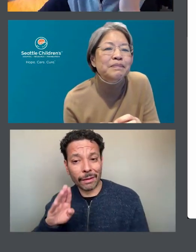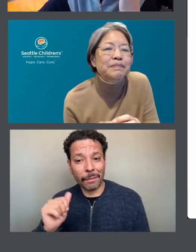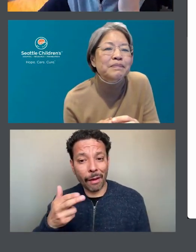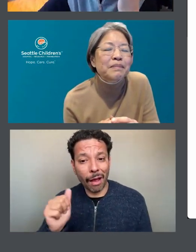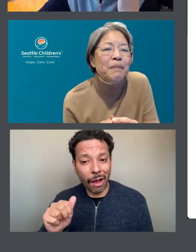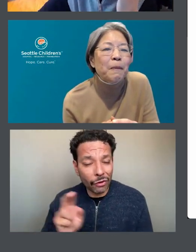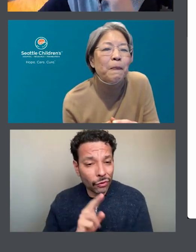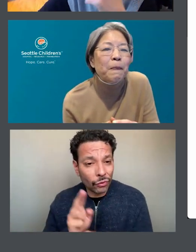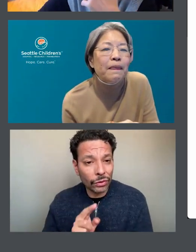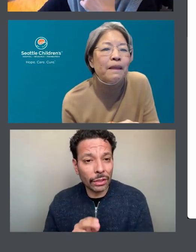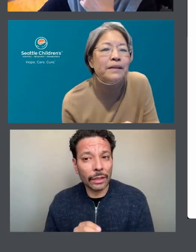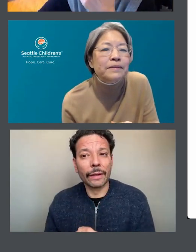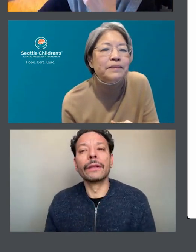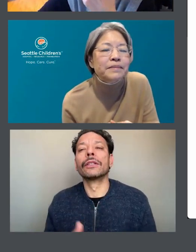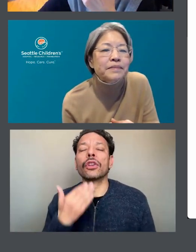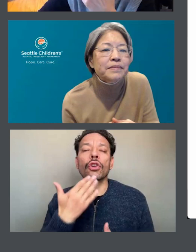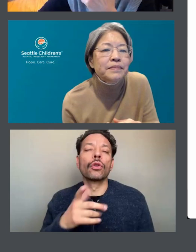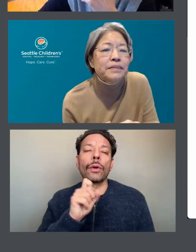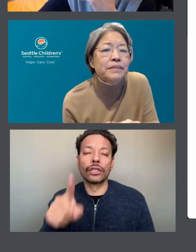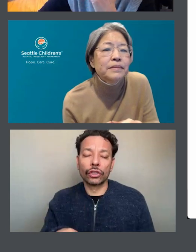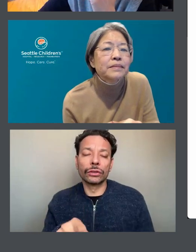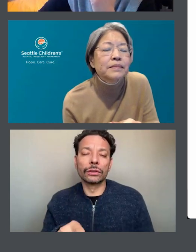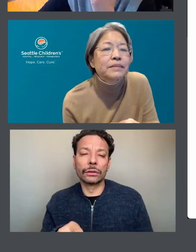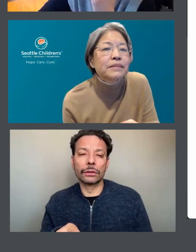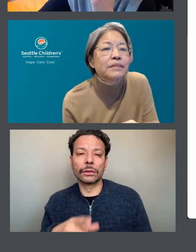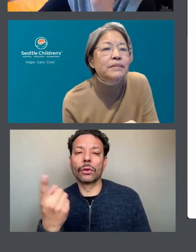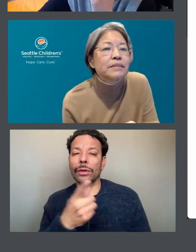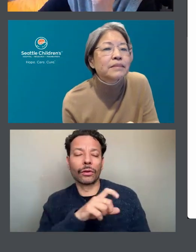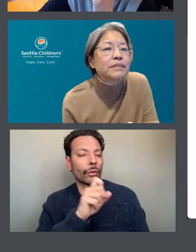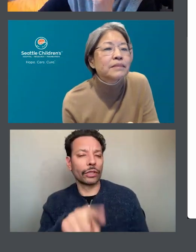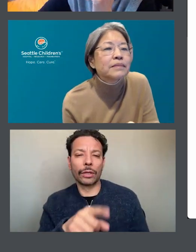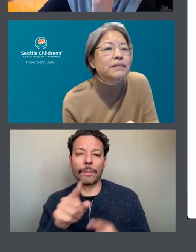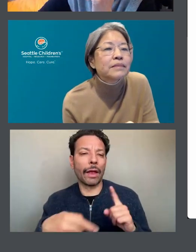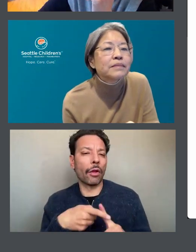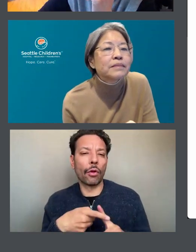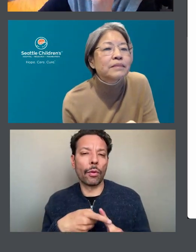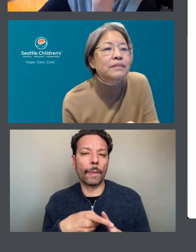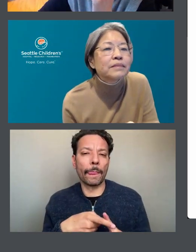So it's a good question. There's always been a question about